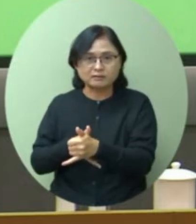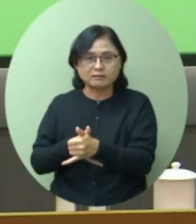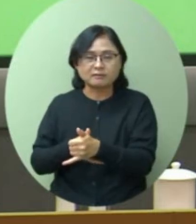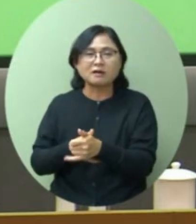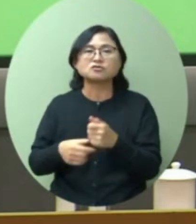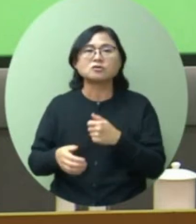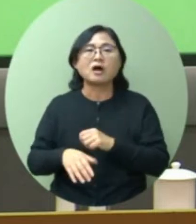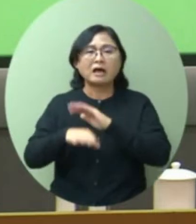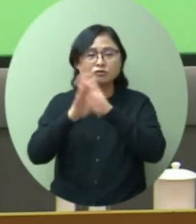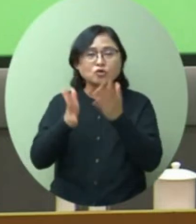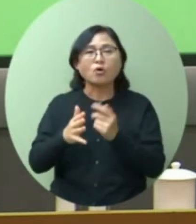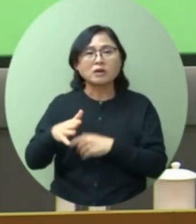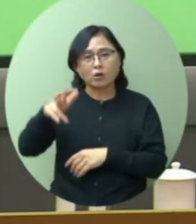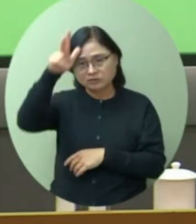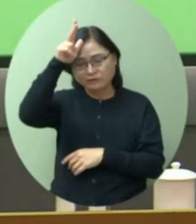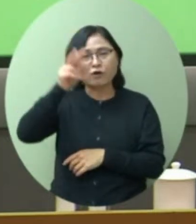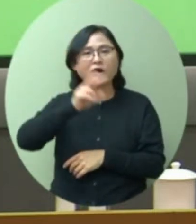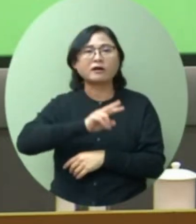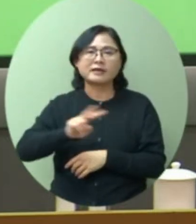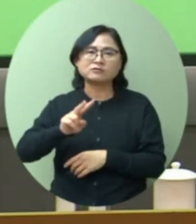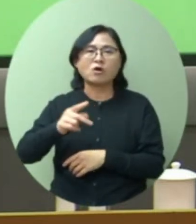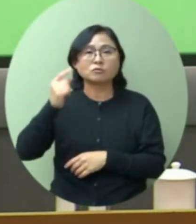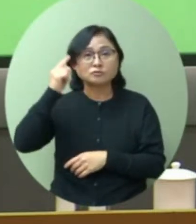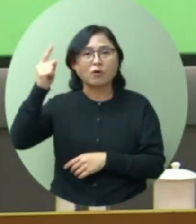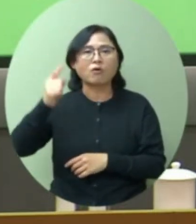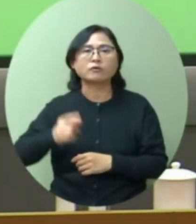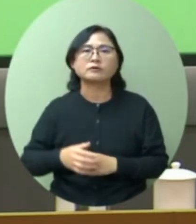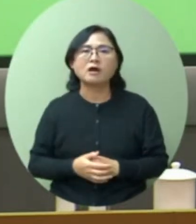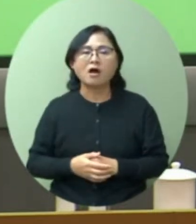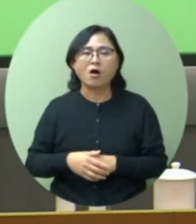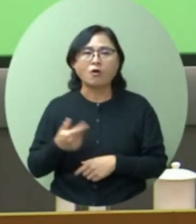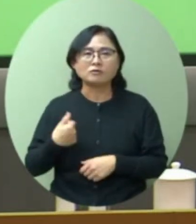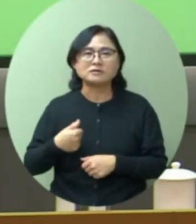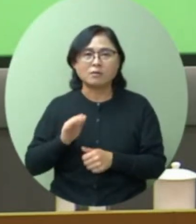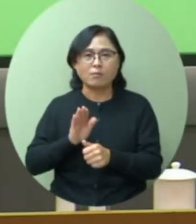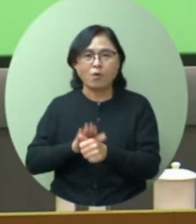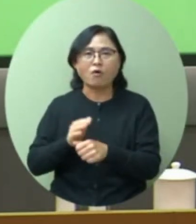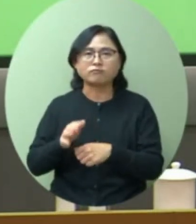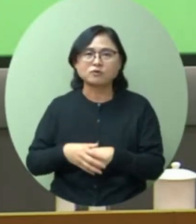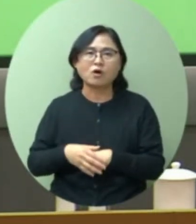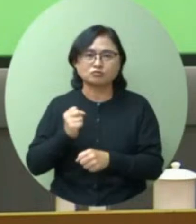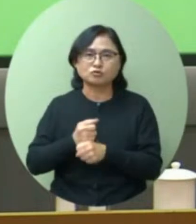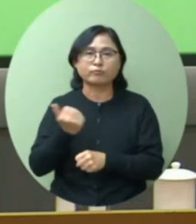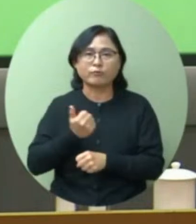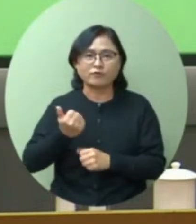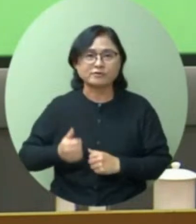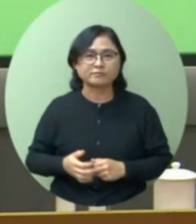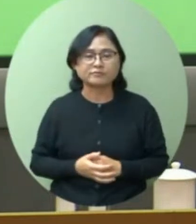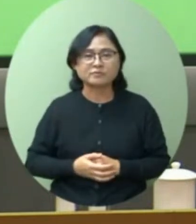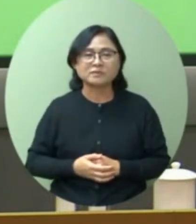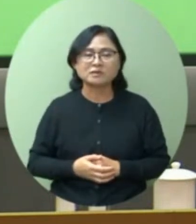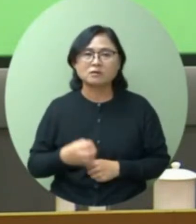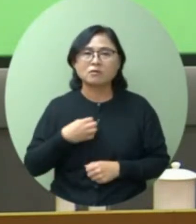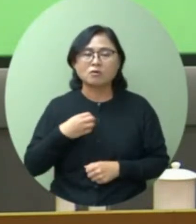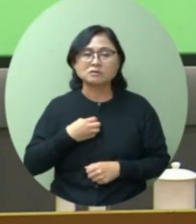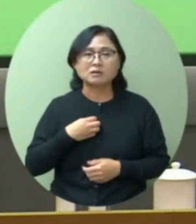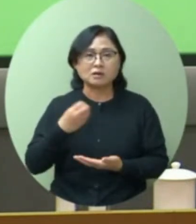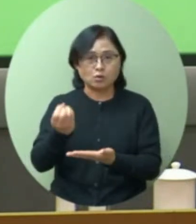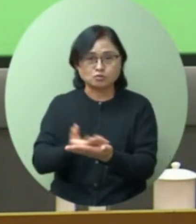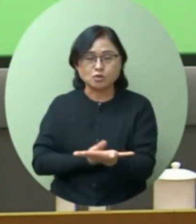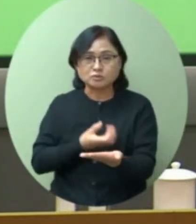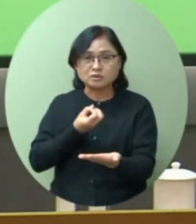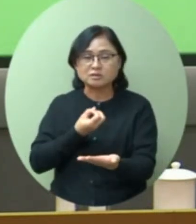And I think what is done, what is proposed is necessary according to the actual situation of Hong Kong.